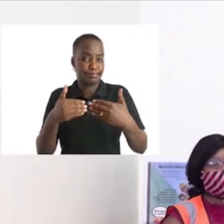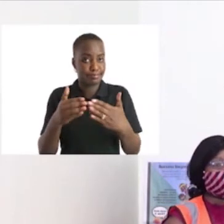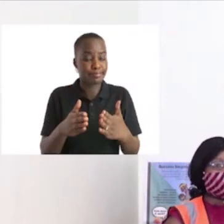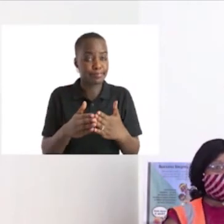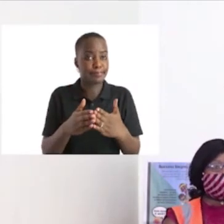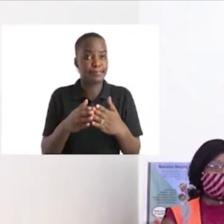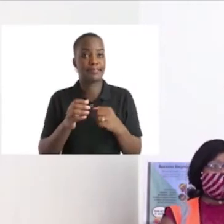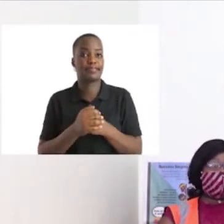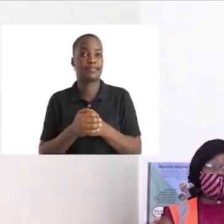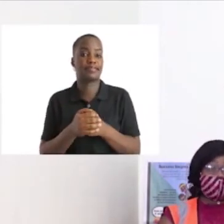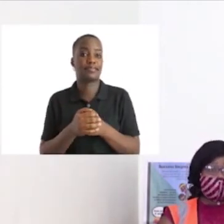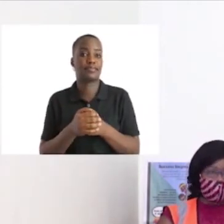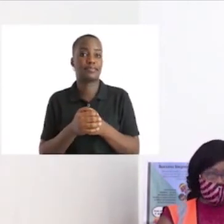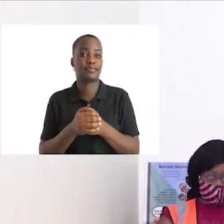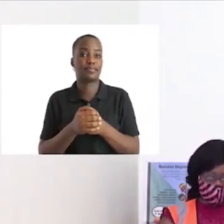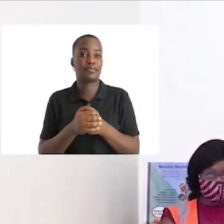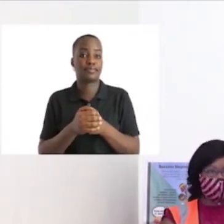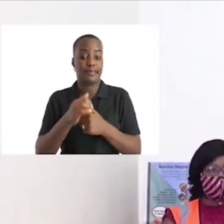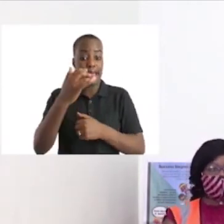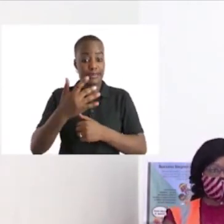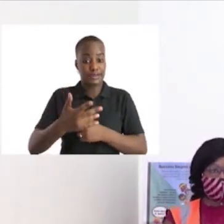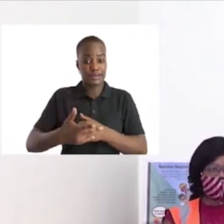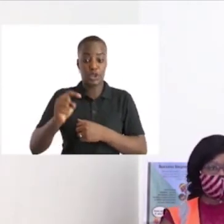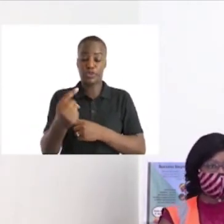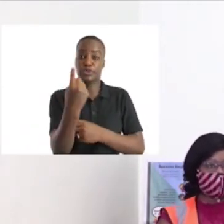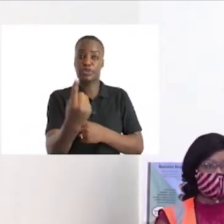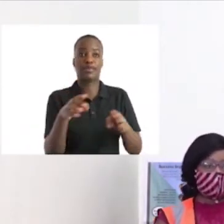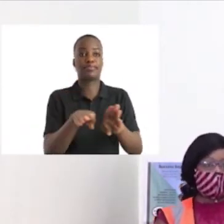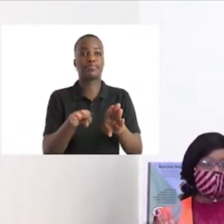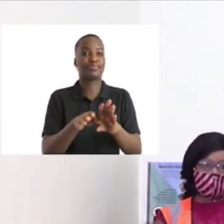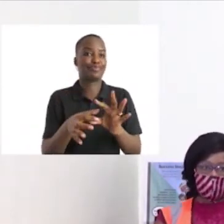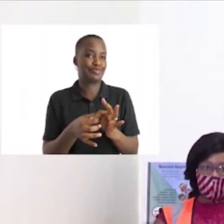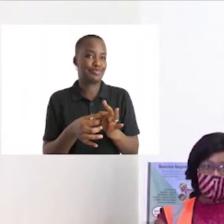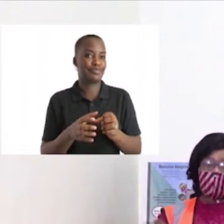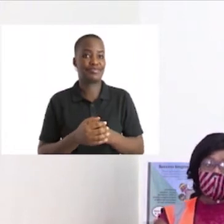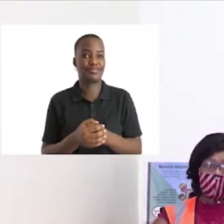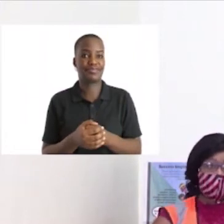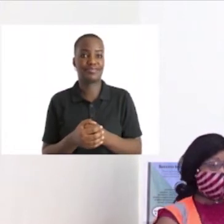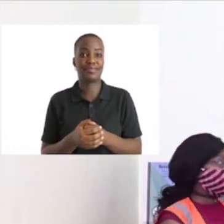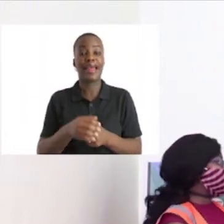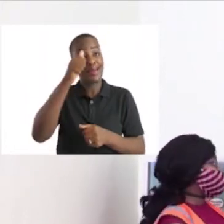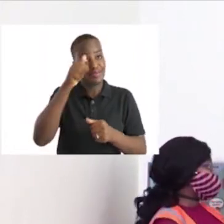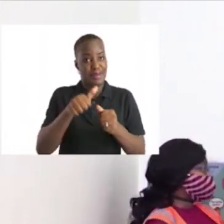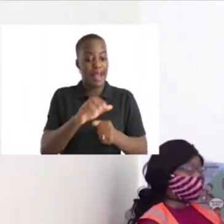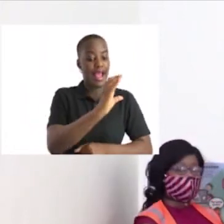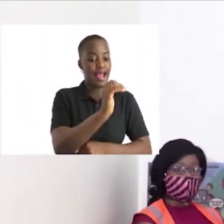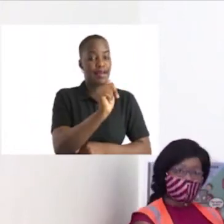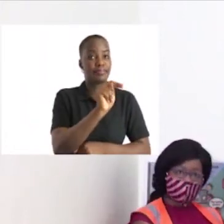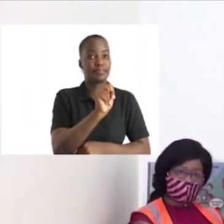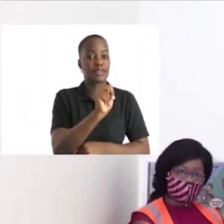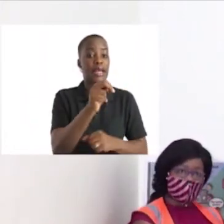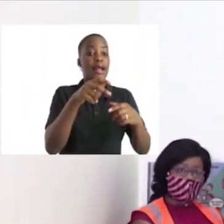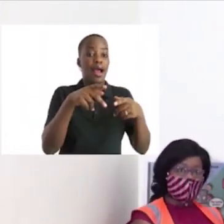starts. The rest I'll ask you to do by yourselves. And it's simple. Remember that can